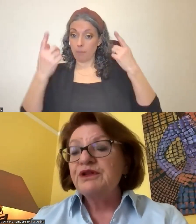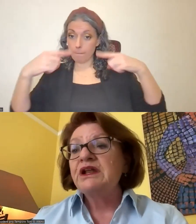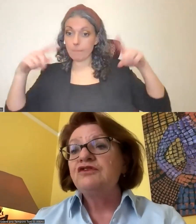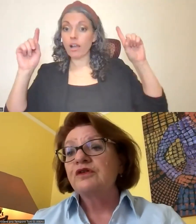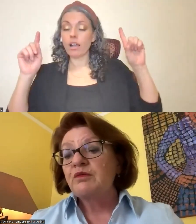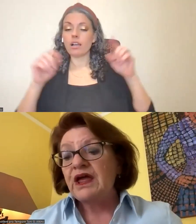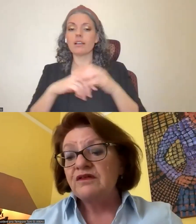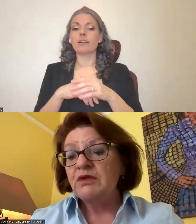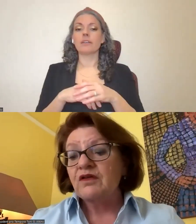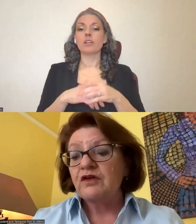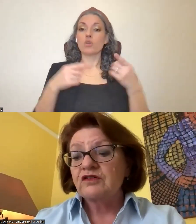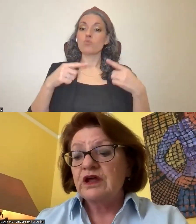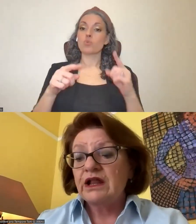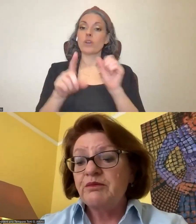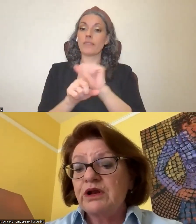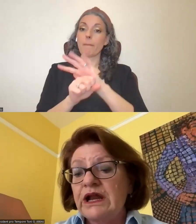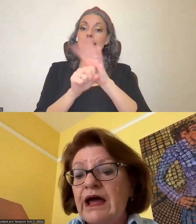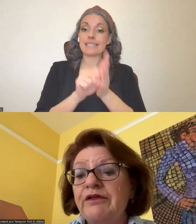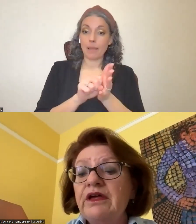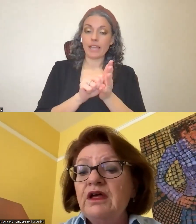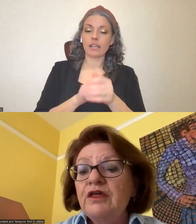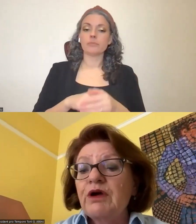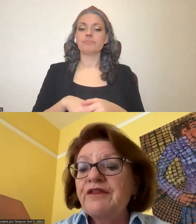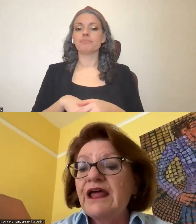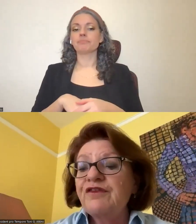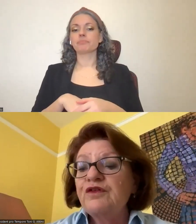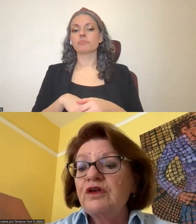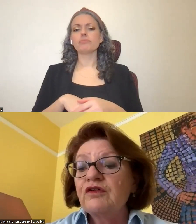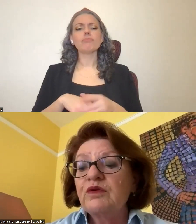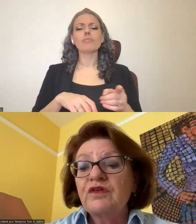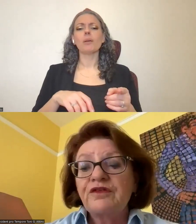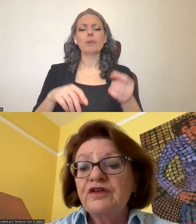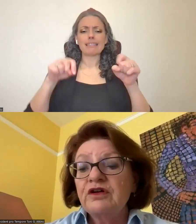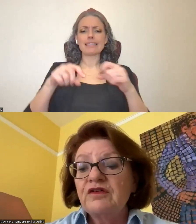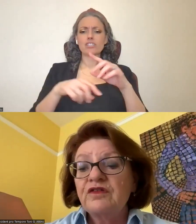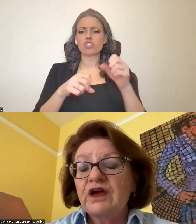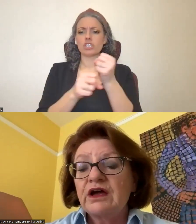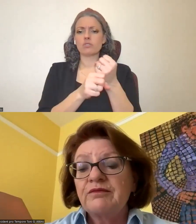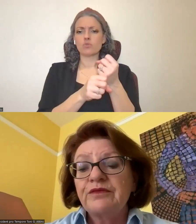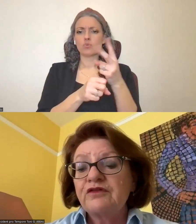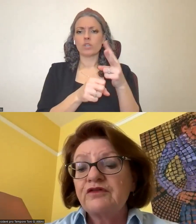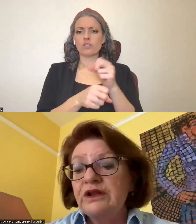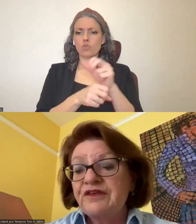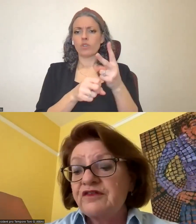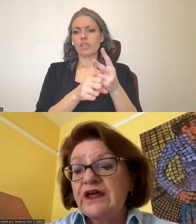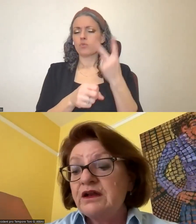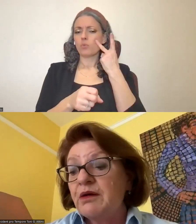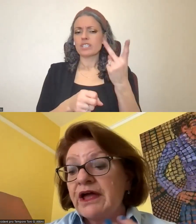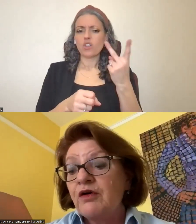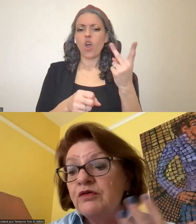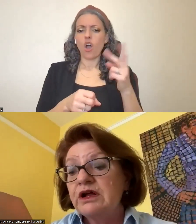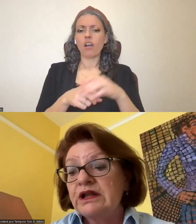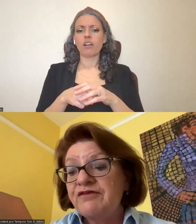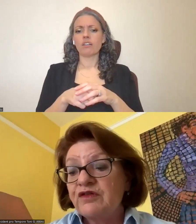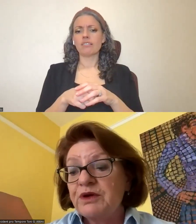be implemented during the pandemic, as Dr. Galley pointed out. Throughout the last few years, we saw serious toll, as I stated, about